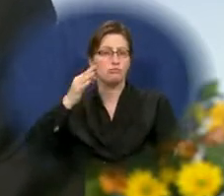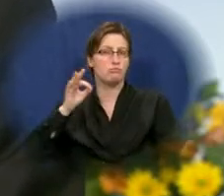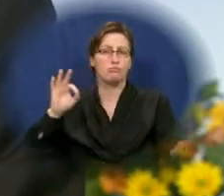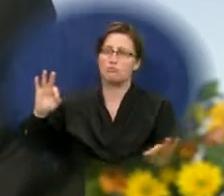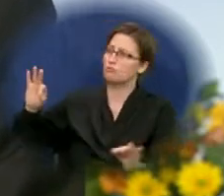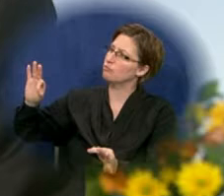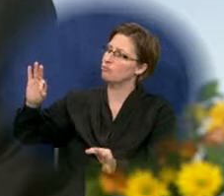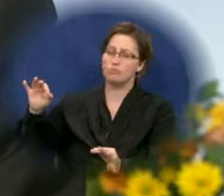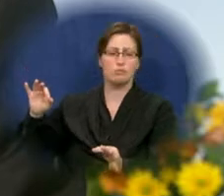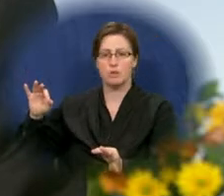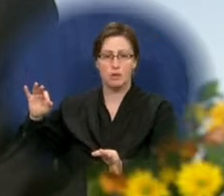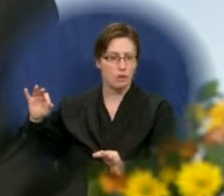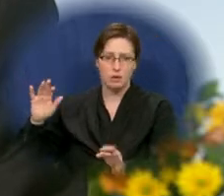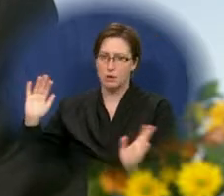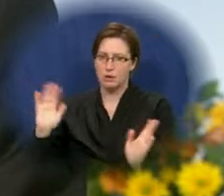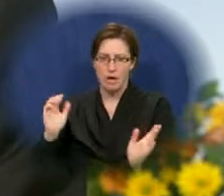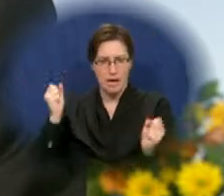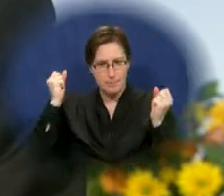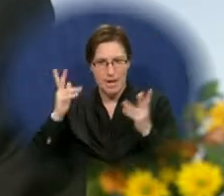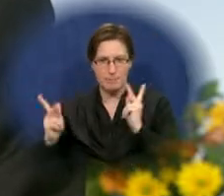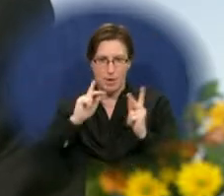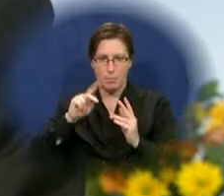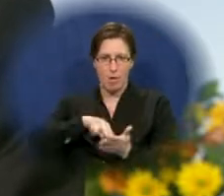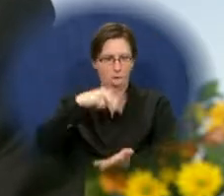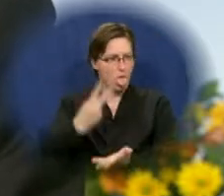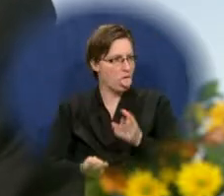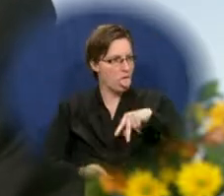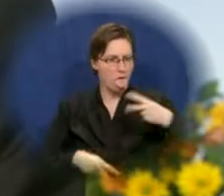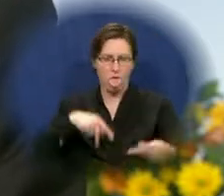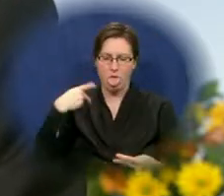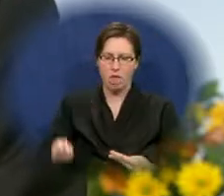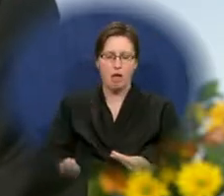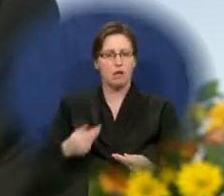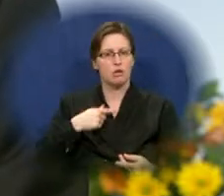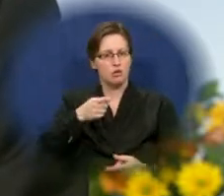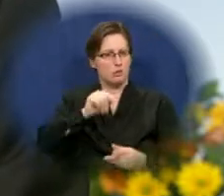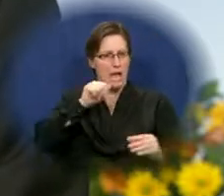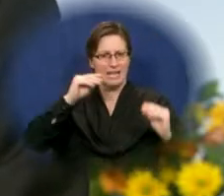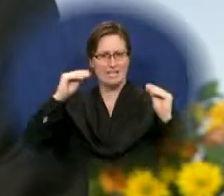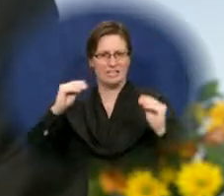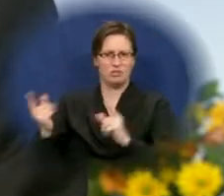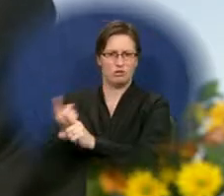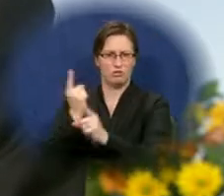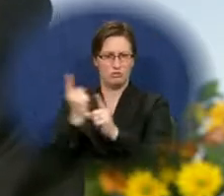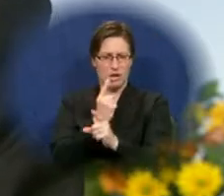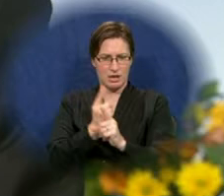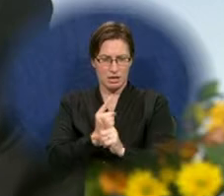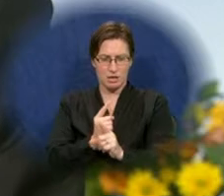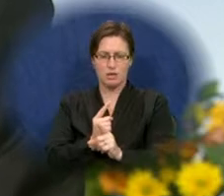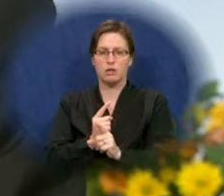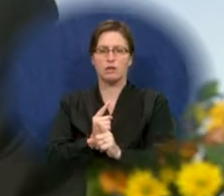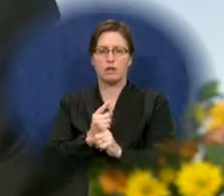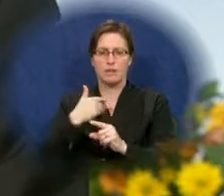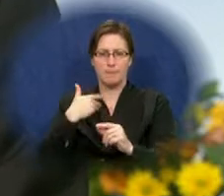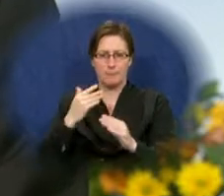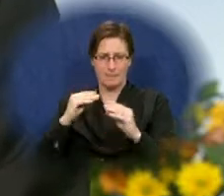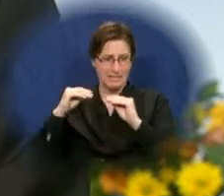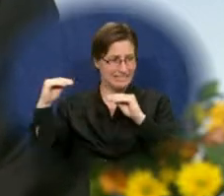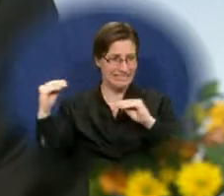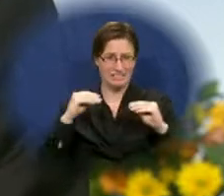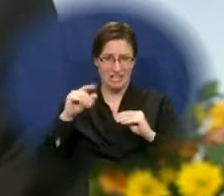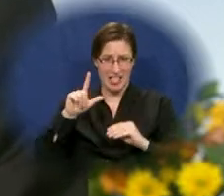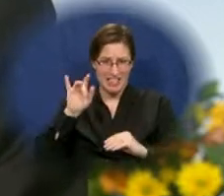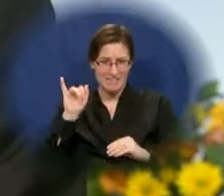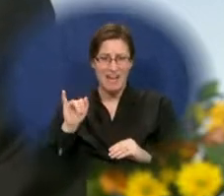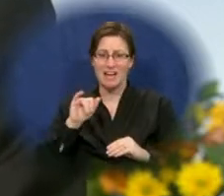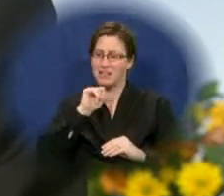way, and have caused many to falter by your instruction. You have made void the covenant of Levi,